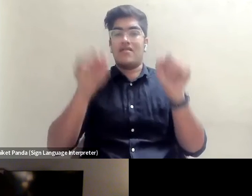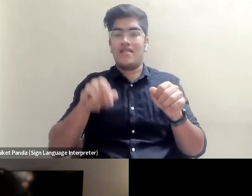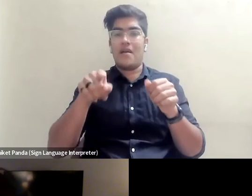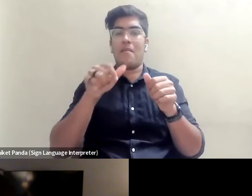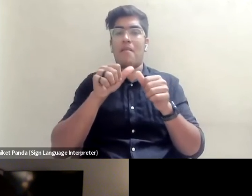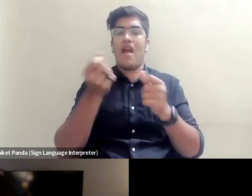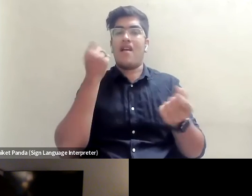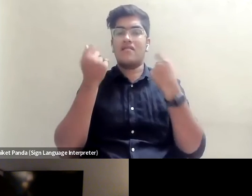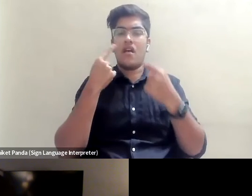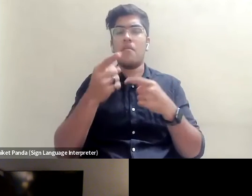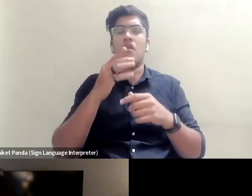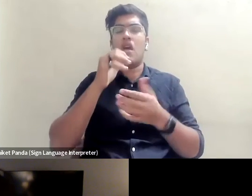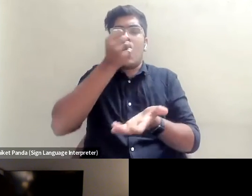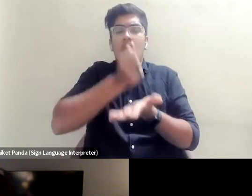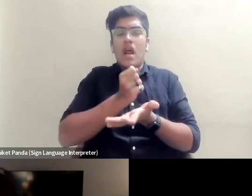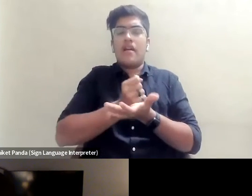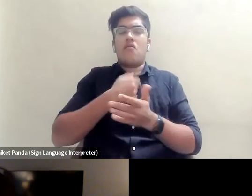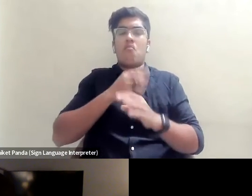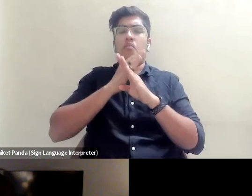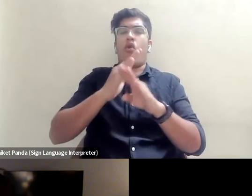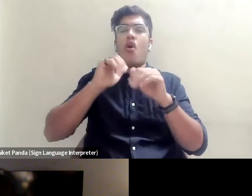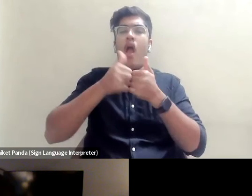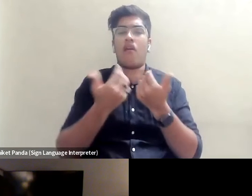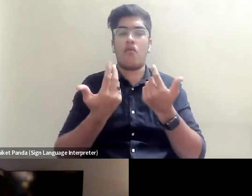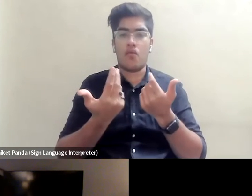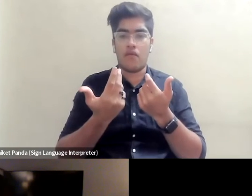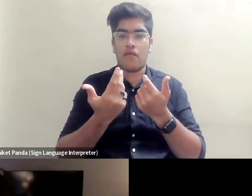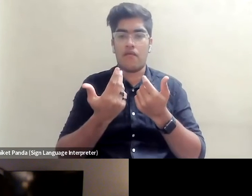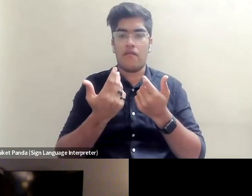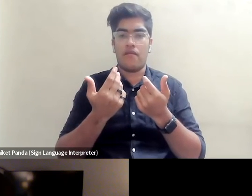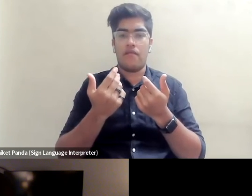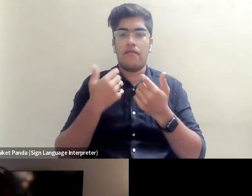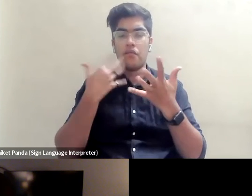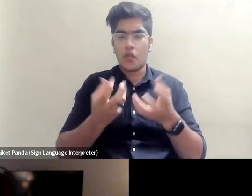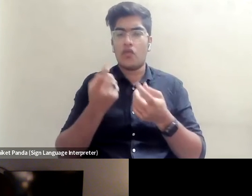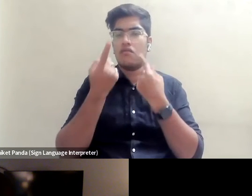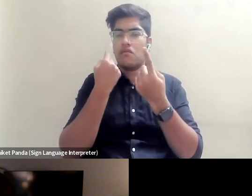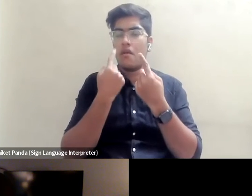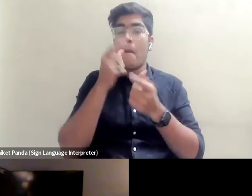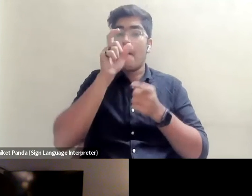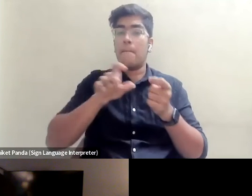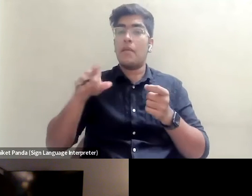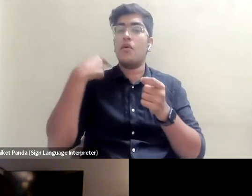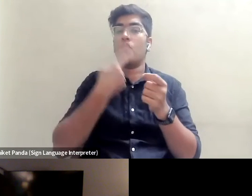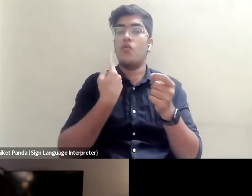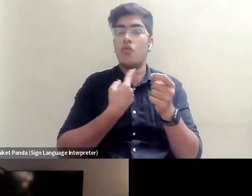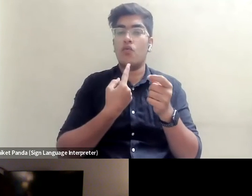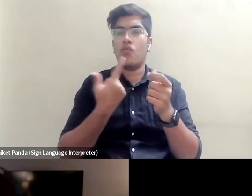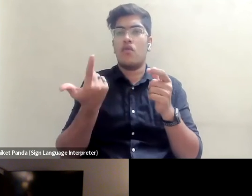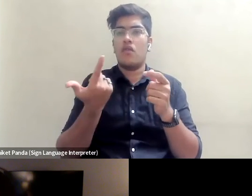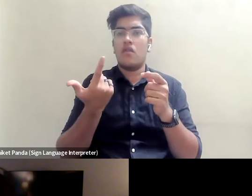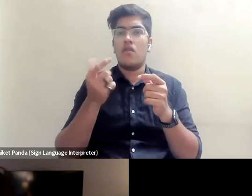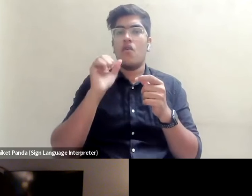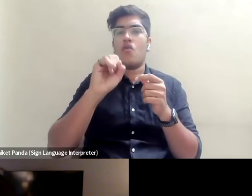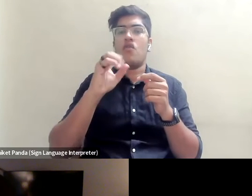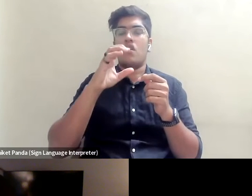their rights? So I wanted to examine how people who were facing the deprivation of their citizenship